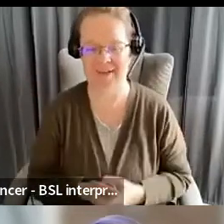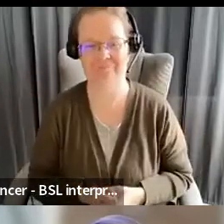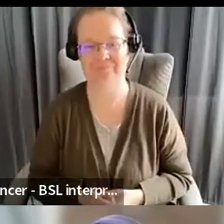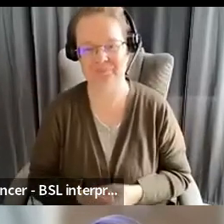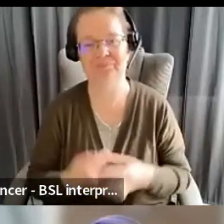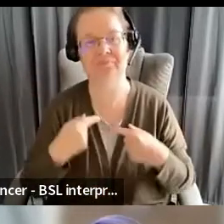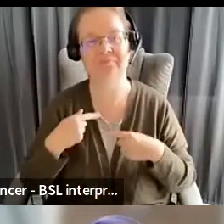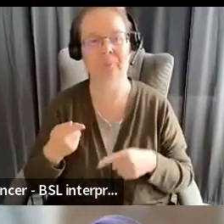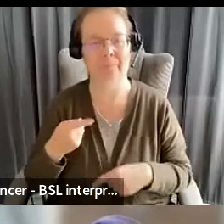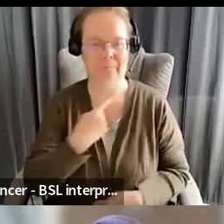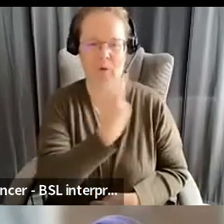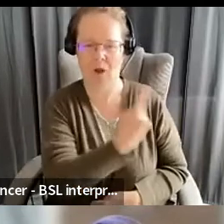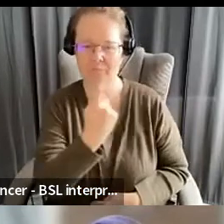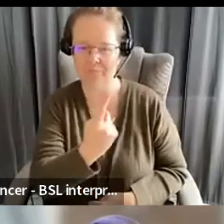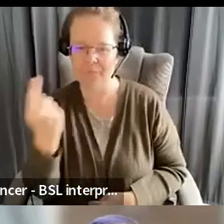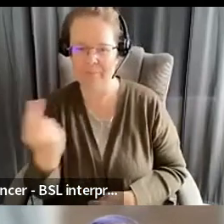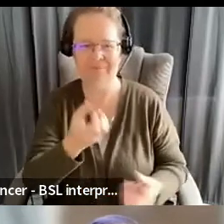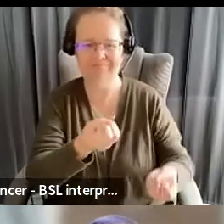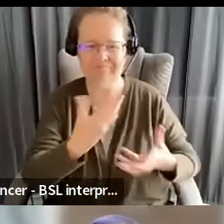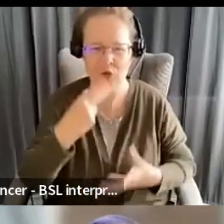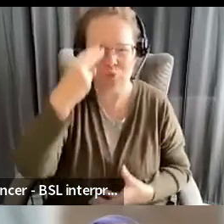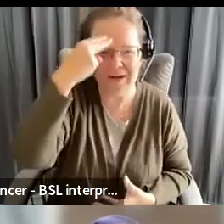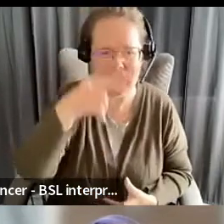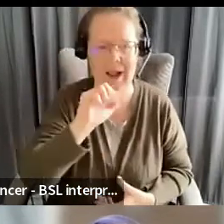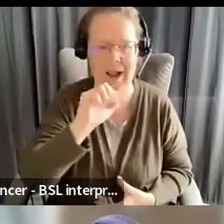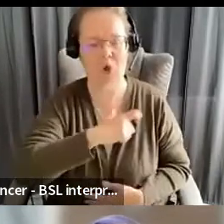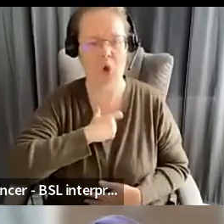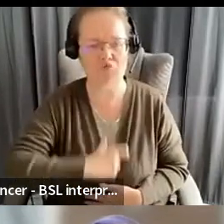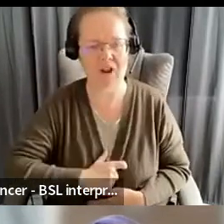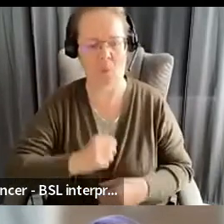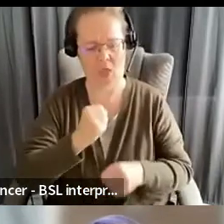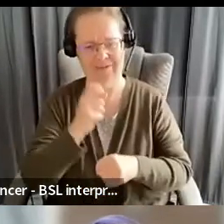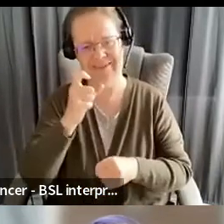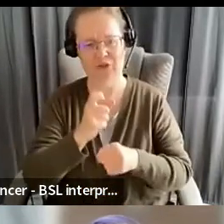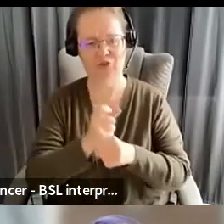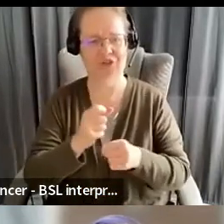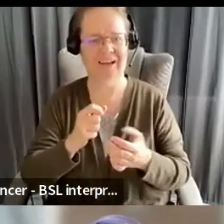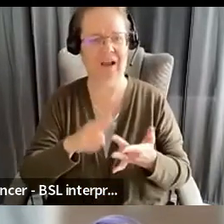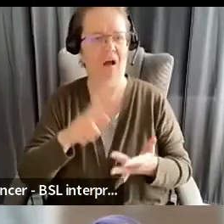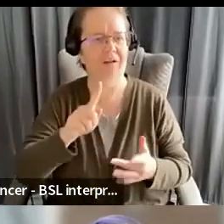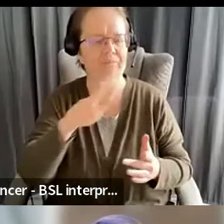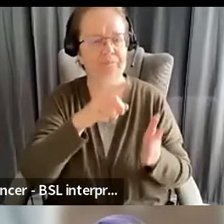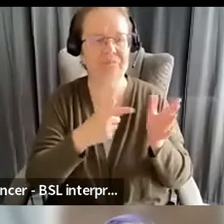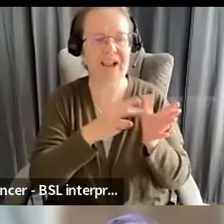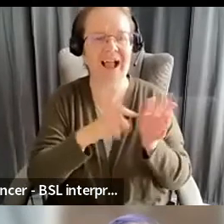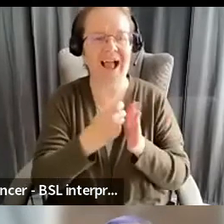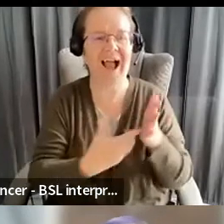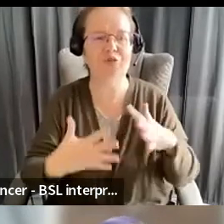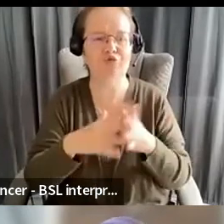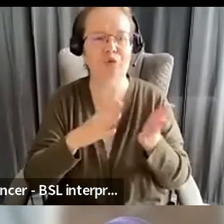go to all of you one by one. It tells your name and your role at CGI. First, let's start with Andrew number one, Andrew